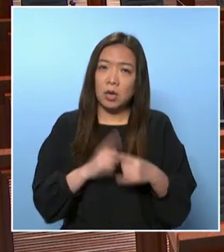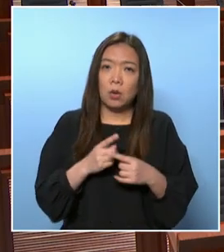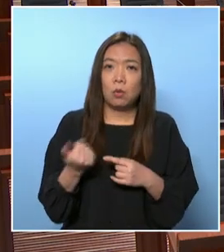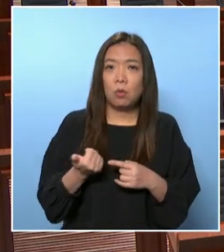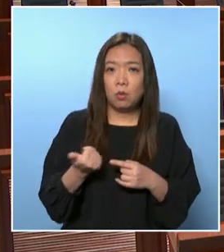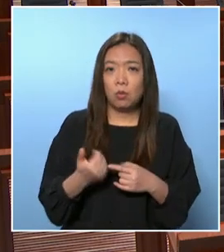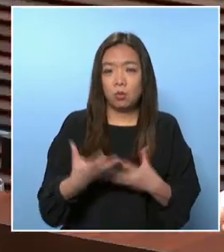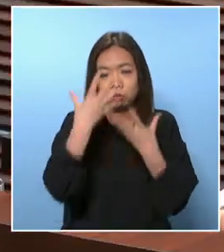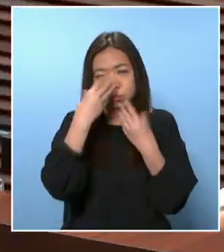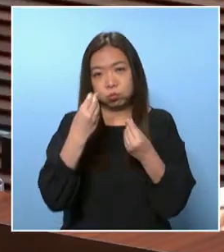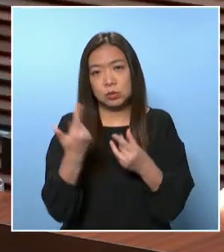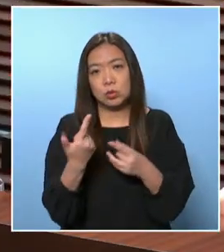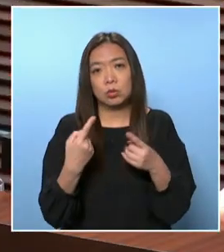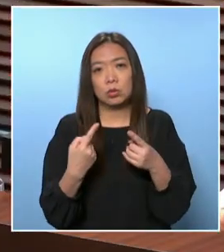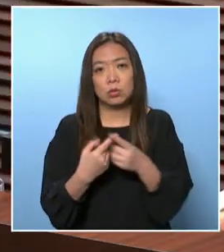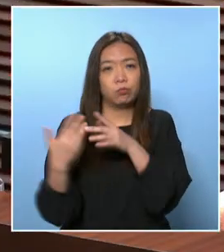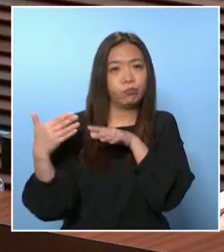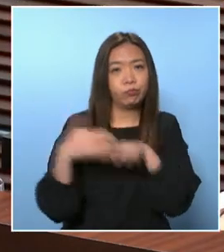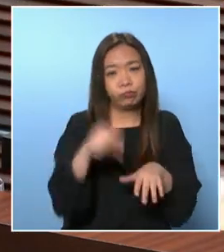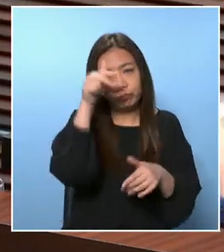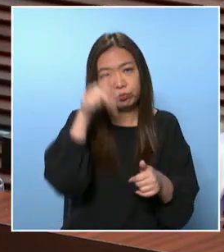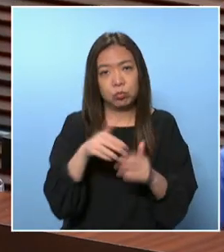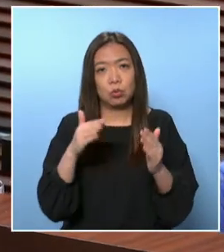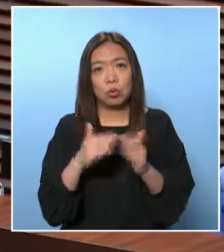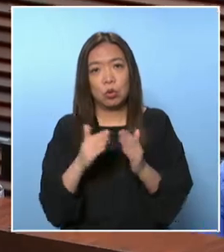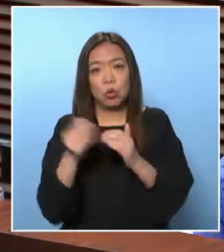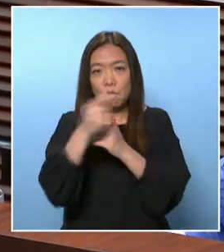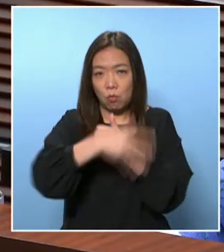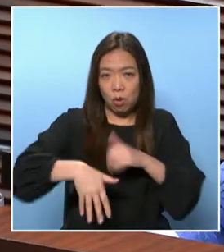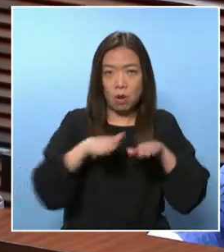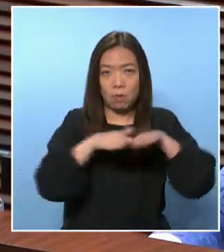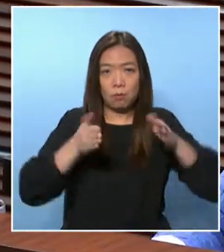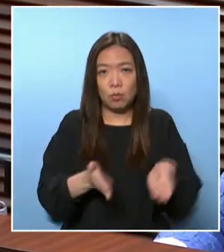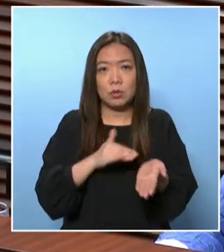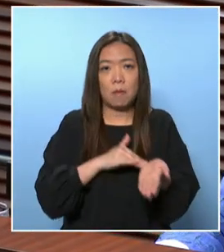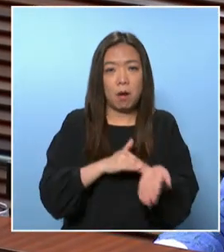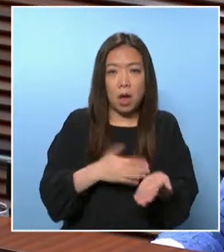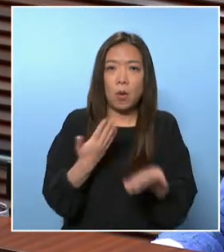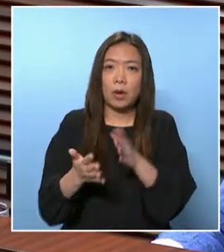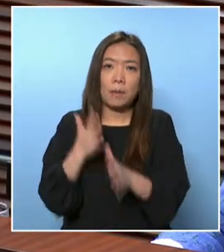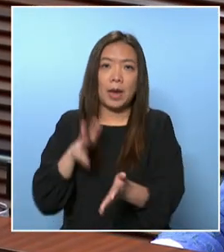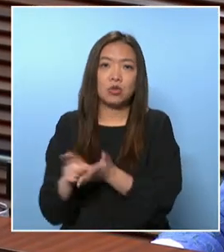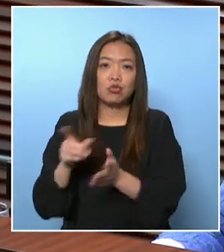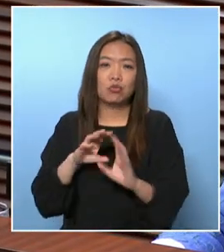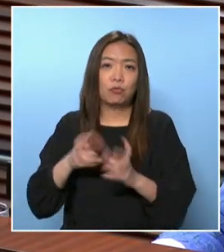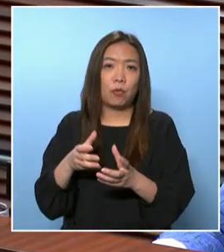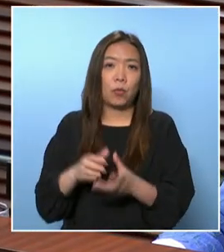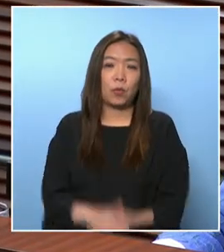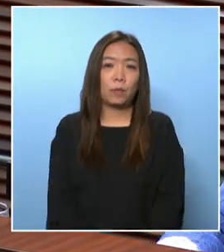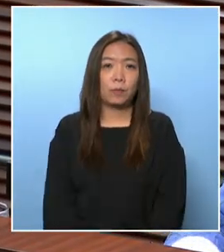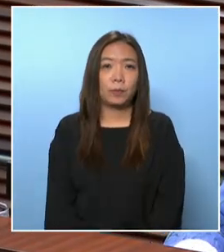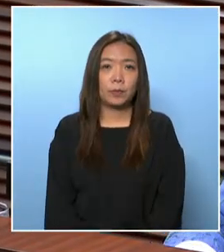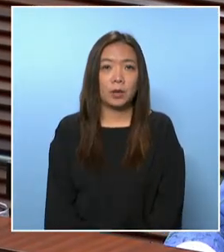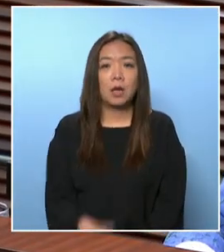is really good, so much so that a lot of people are attracted to the HA